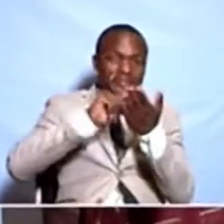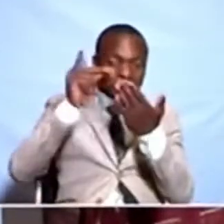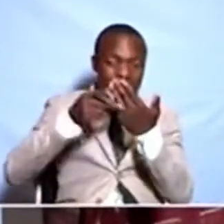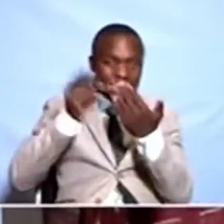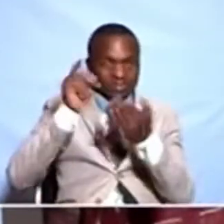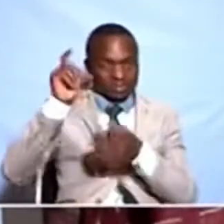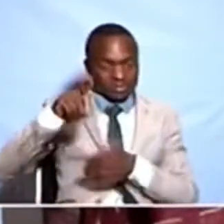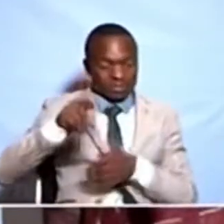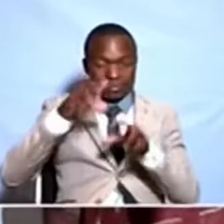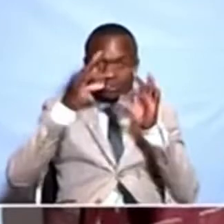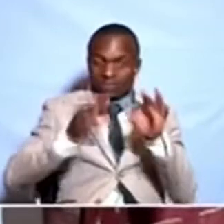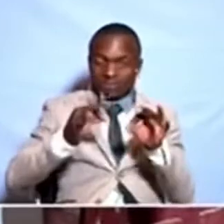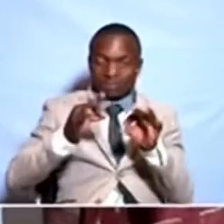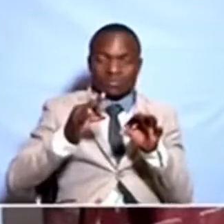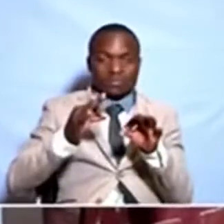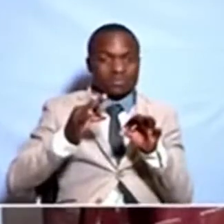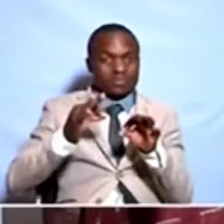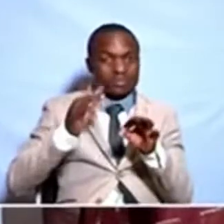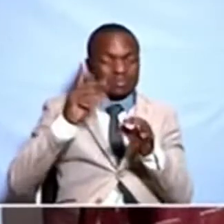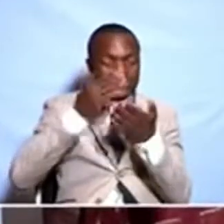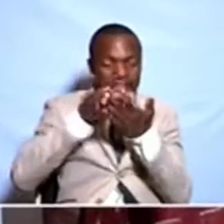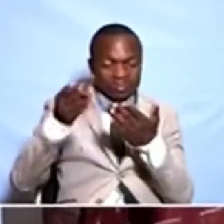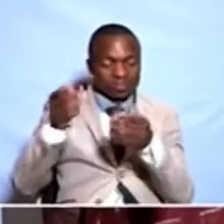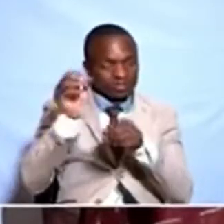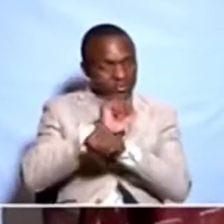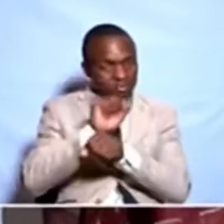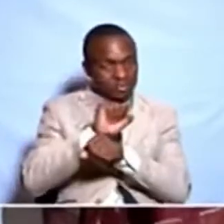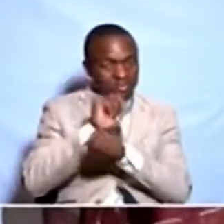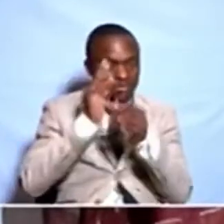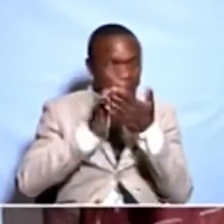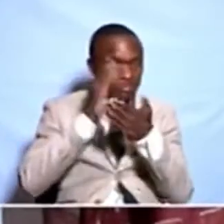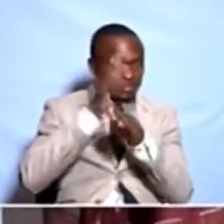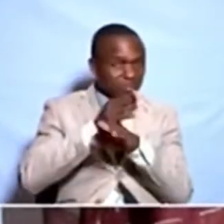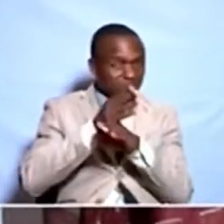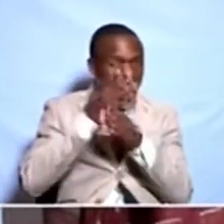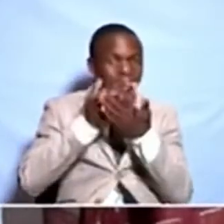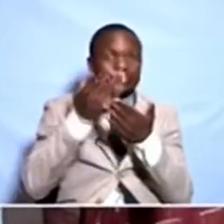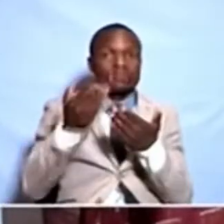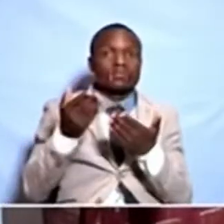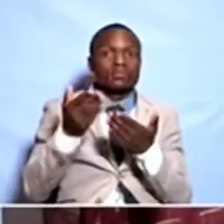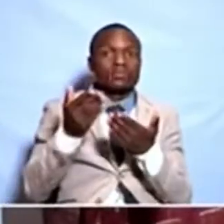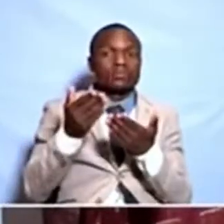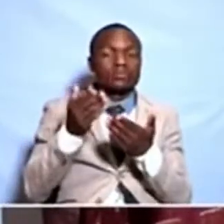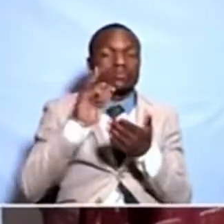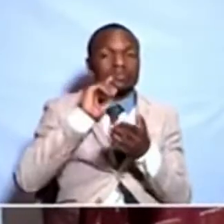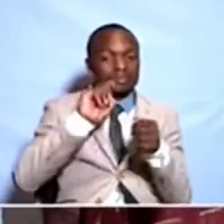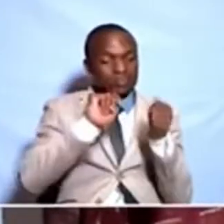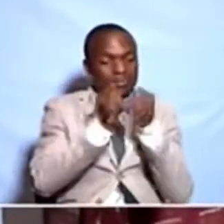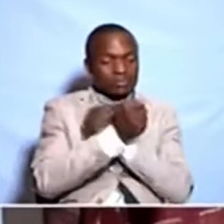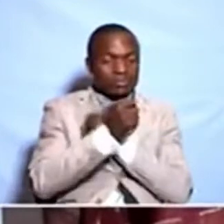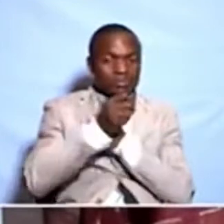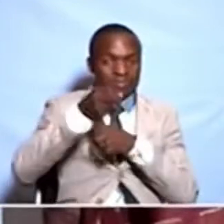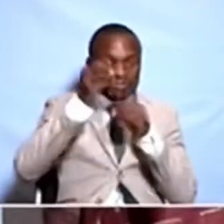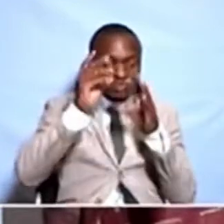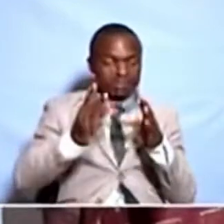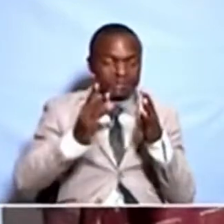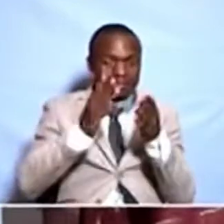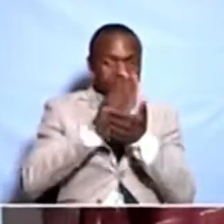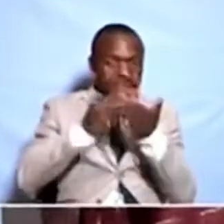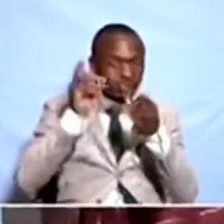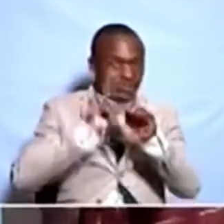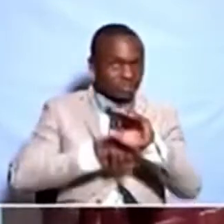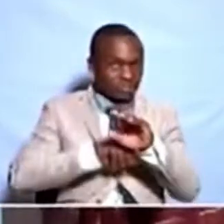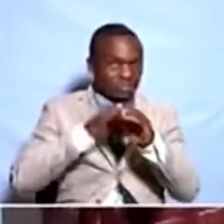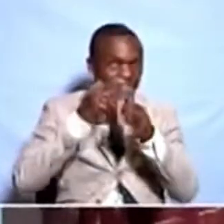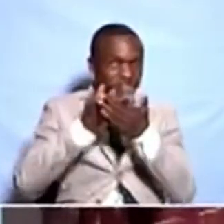required. So it's important that whenever you buy a vehicle, immediately you buy it, facilitate the change of ownership. Sometimes you end up buying a vehicle